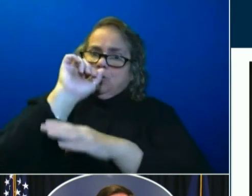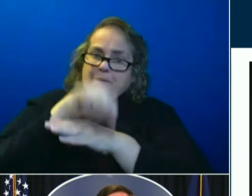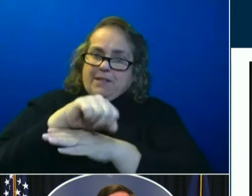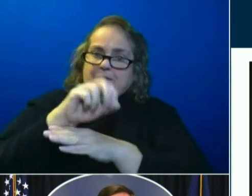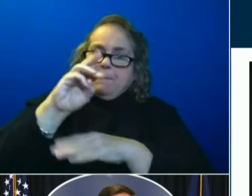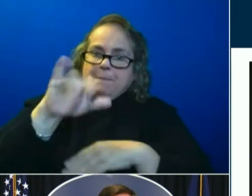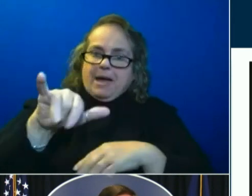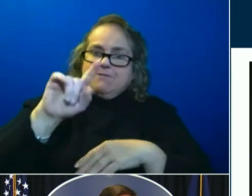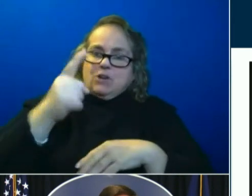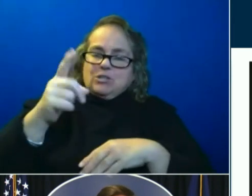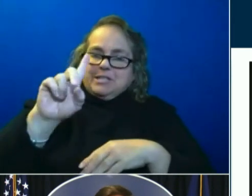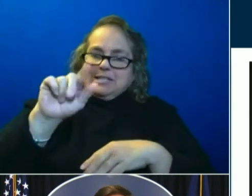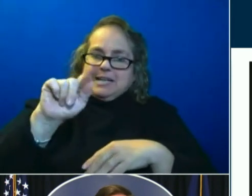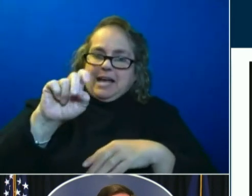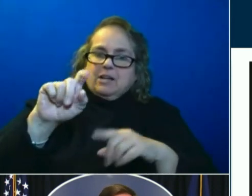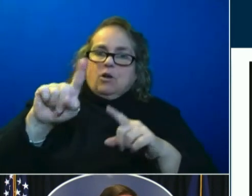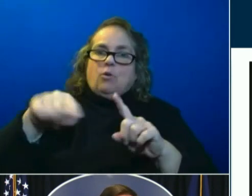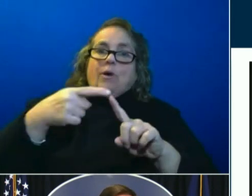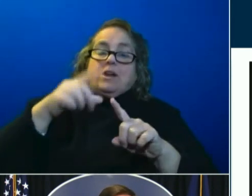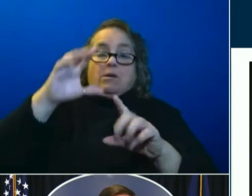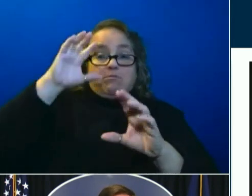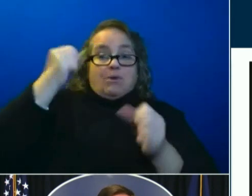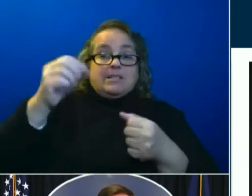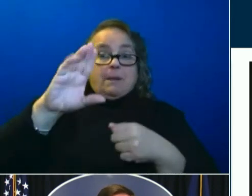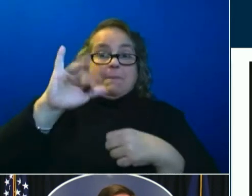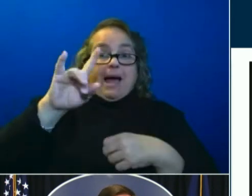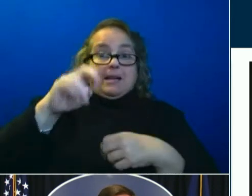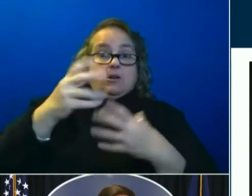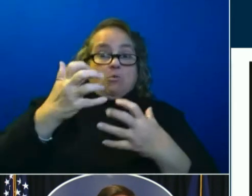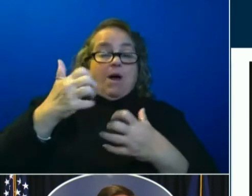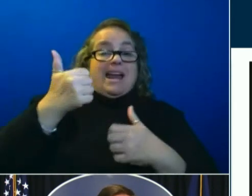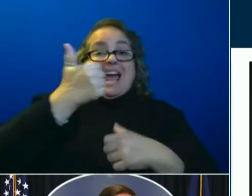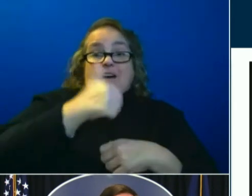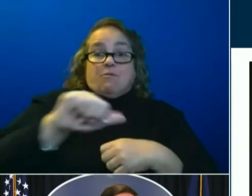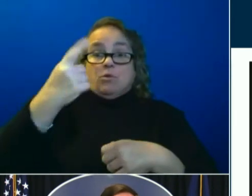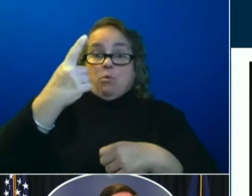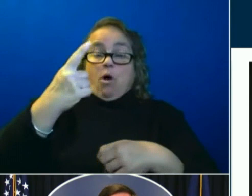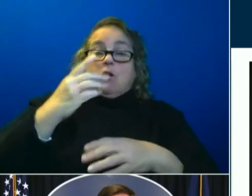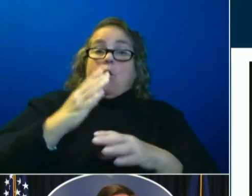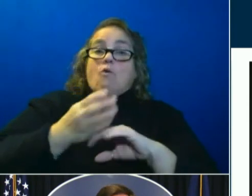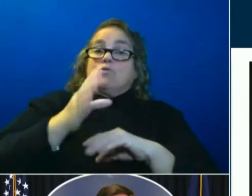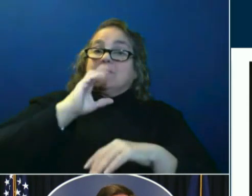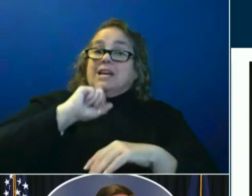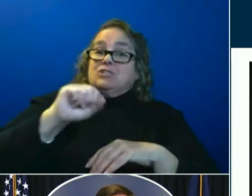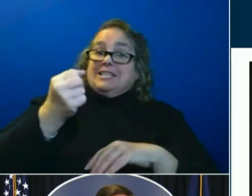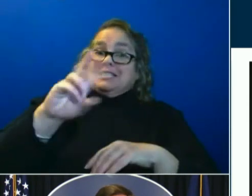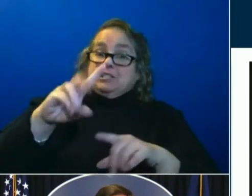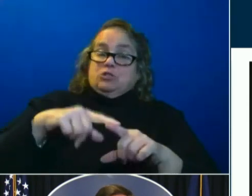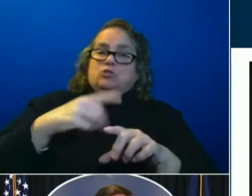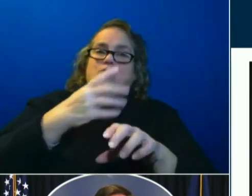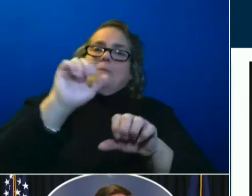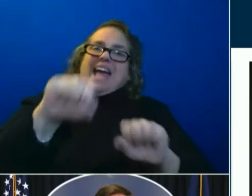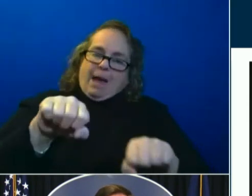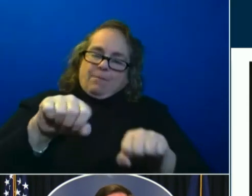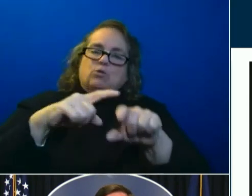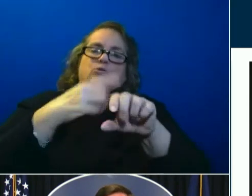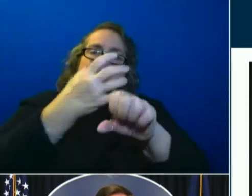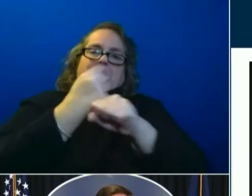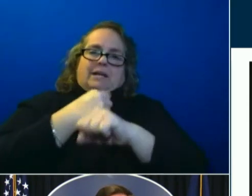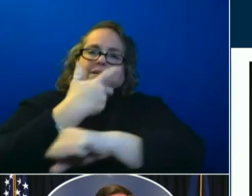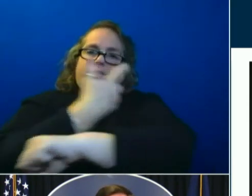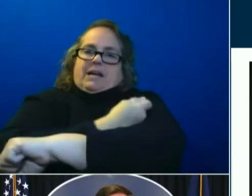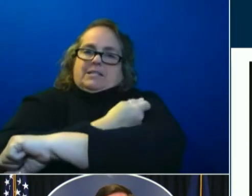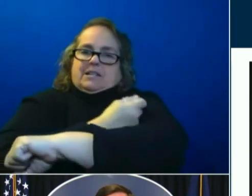wants anybody in America over 16 to be able to get a vaccine. In other words, for all the priority groups to be